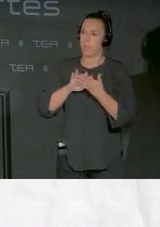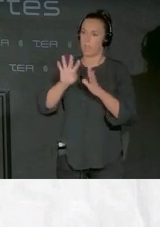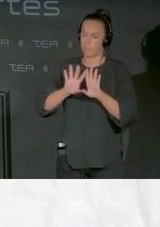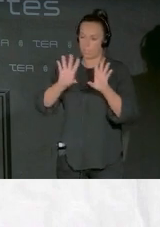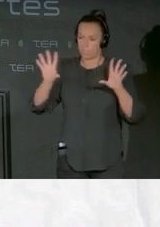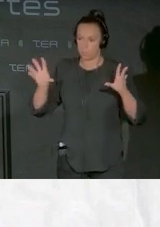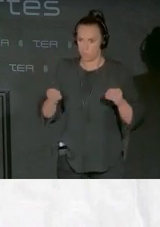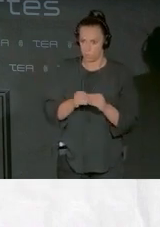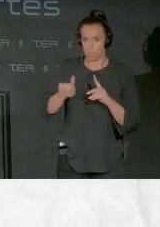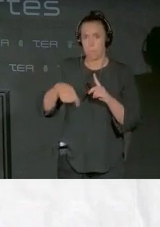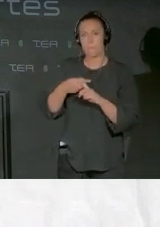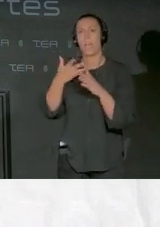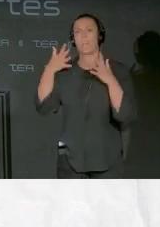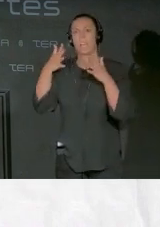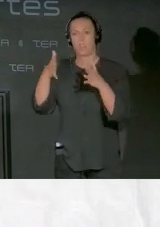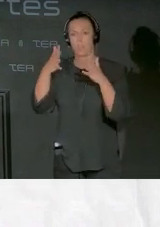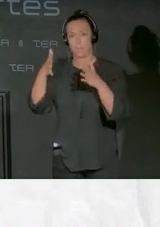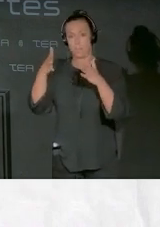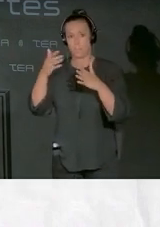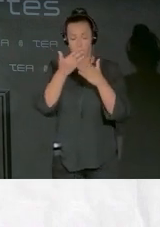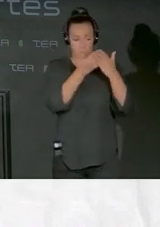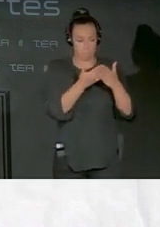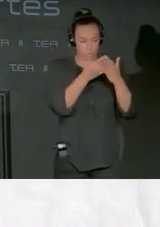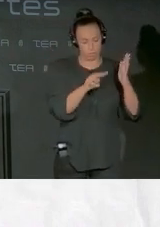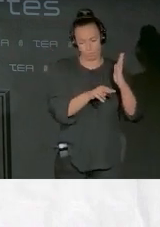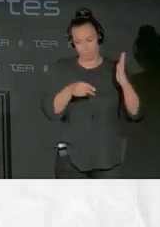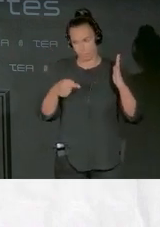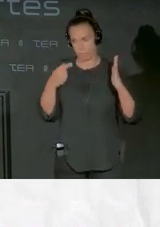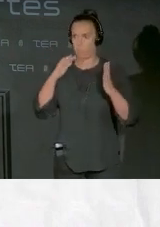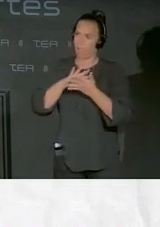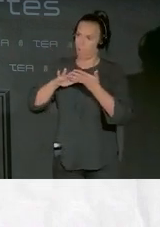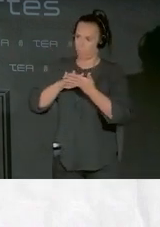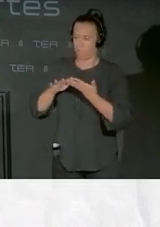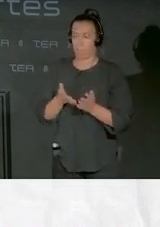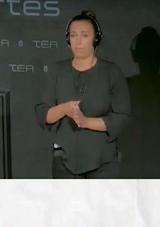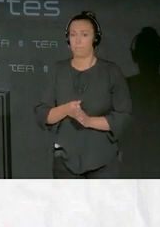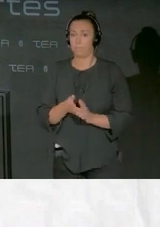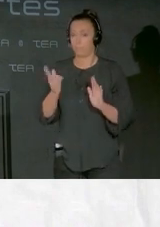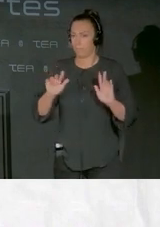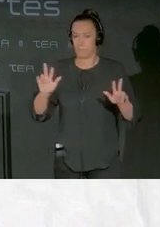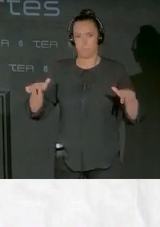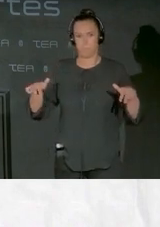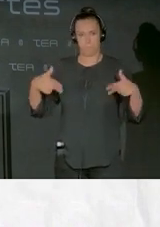answer any questions directly after this session or throughout this afternoon or tomorrow.